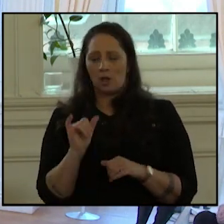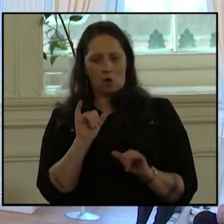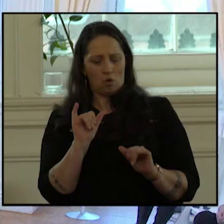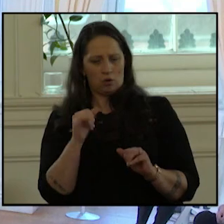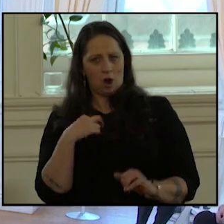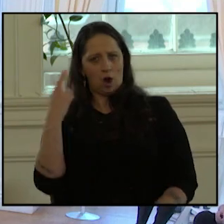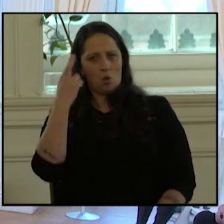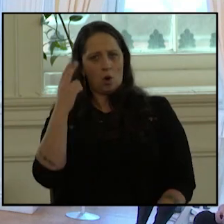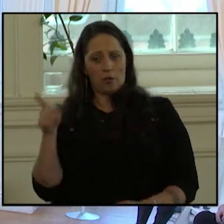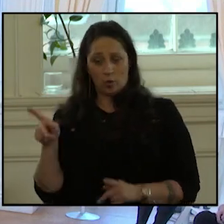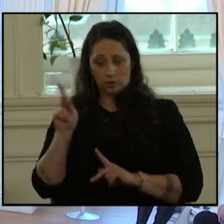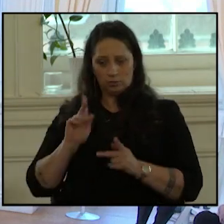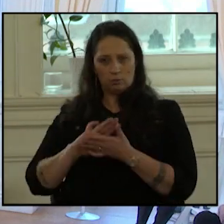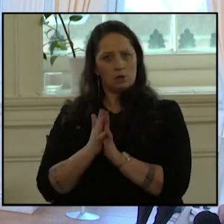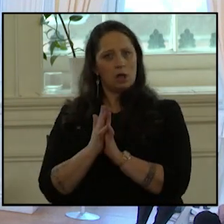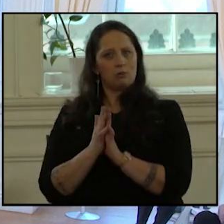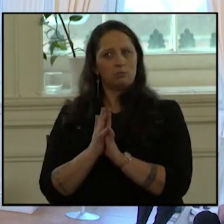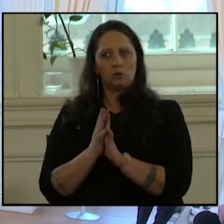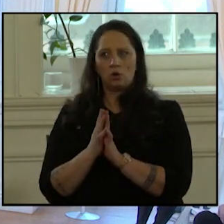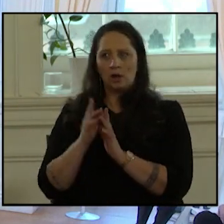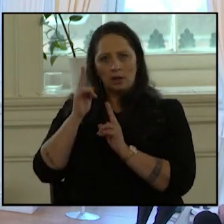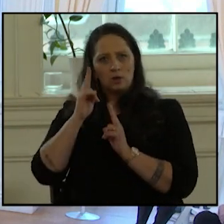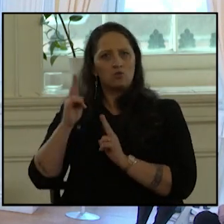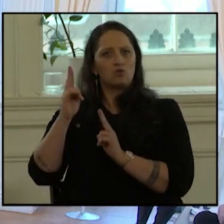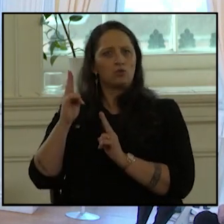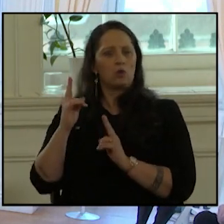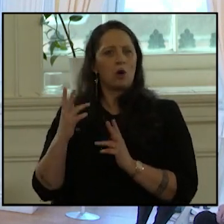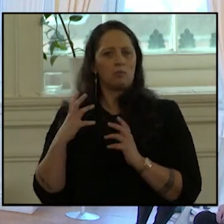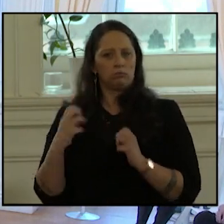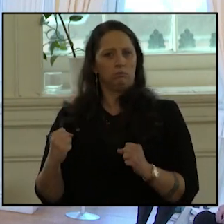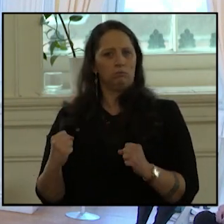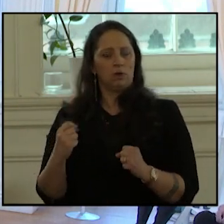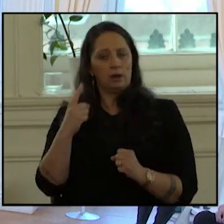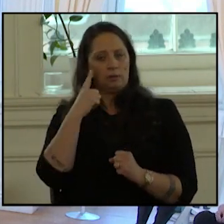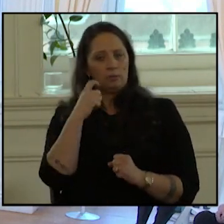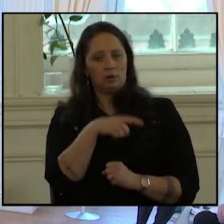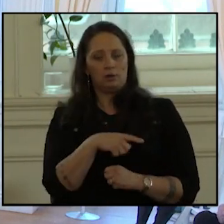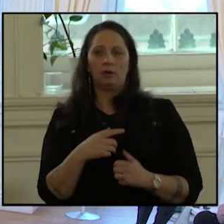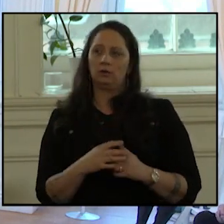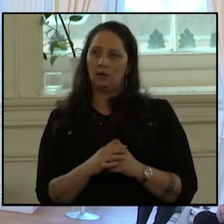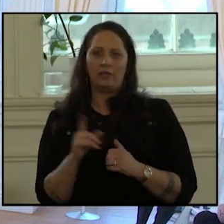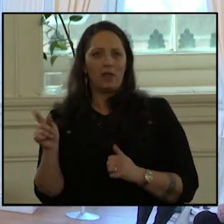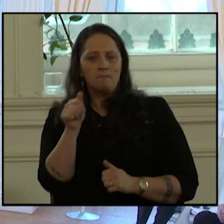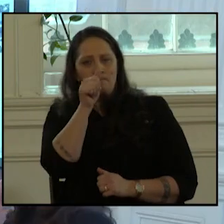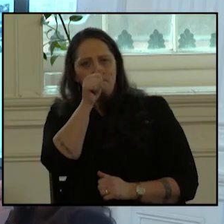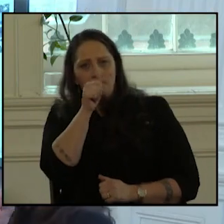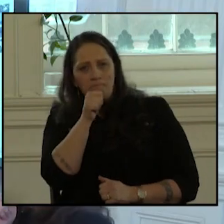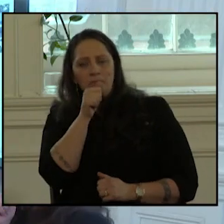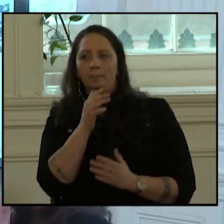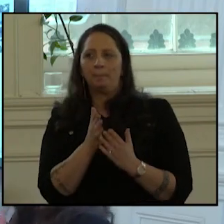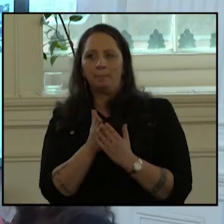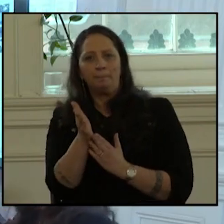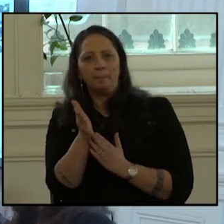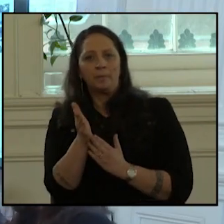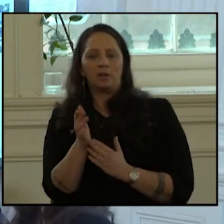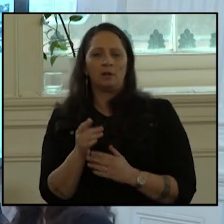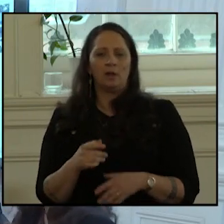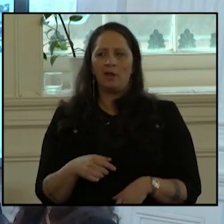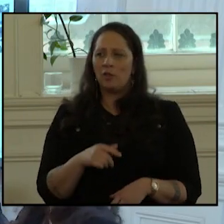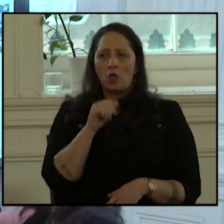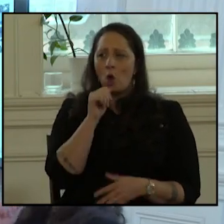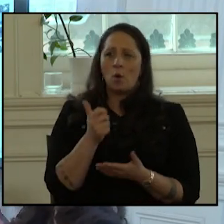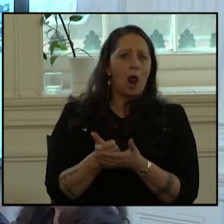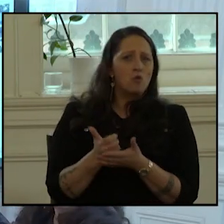people became heroic to me. They became heroic because they endured. Like they weren't rich.